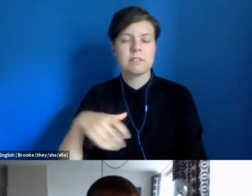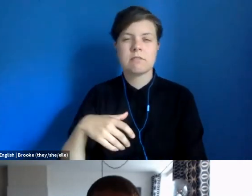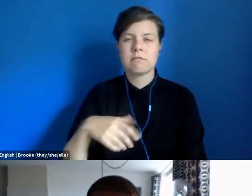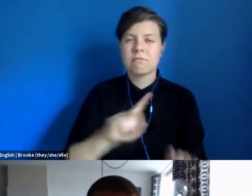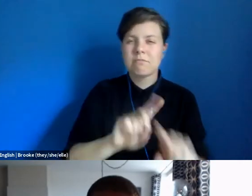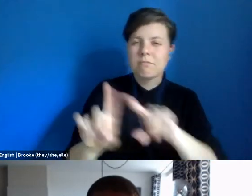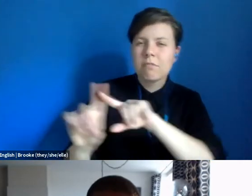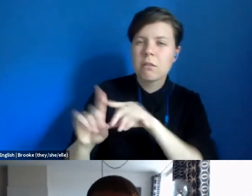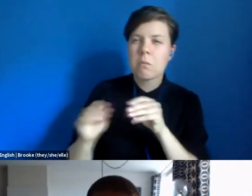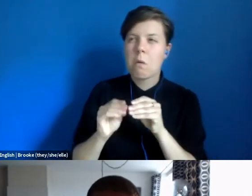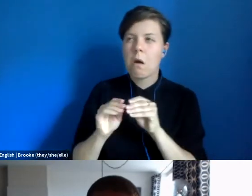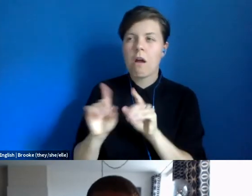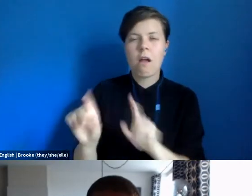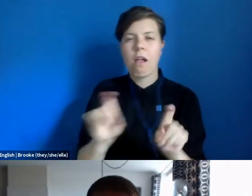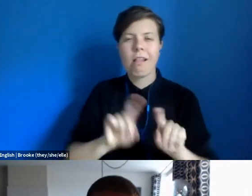that.